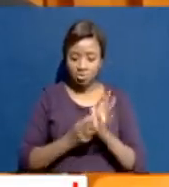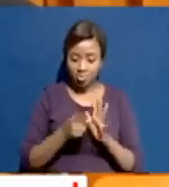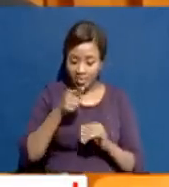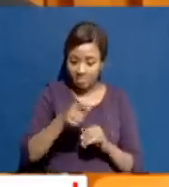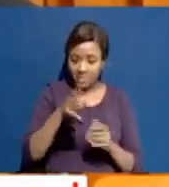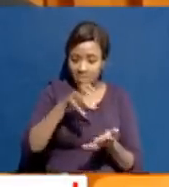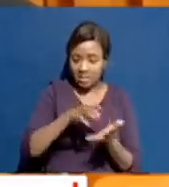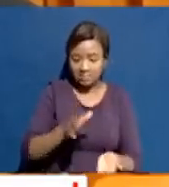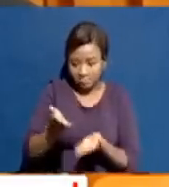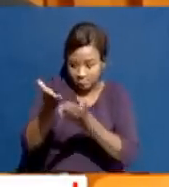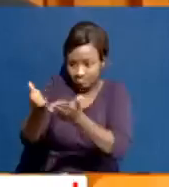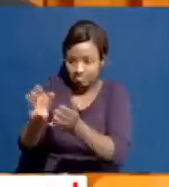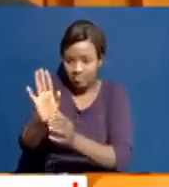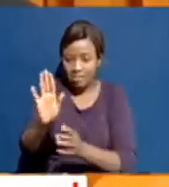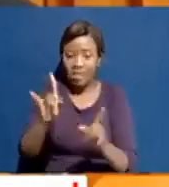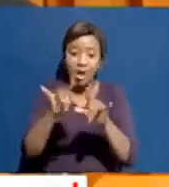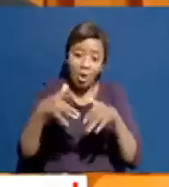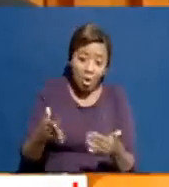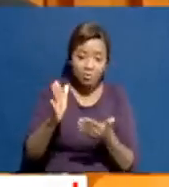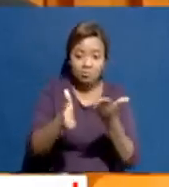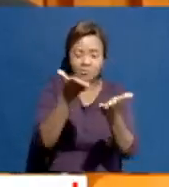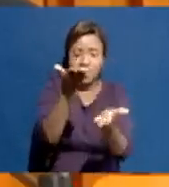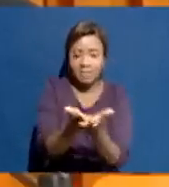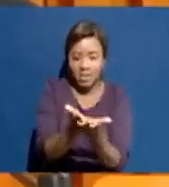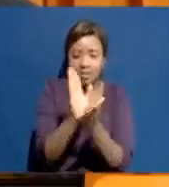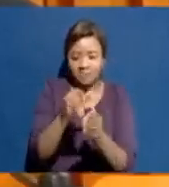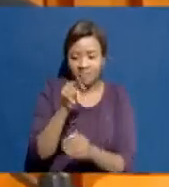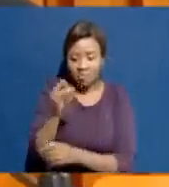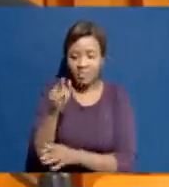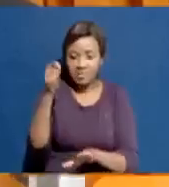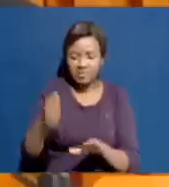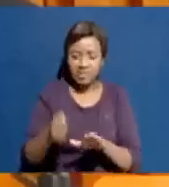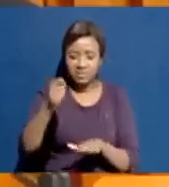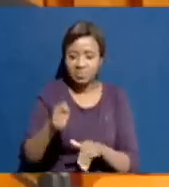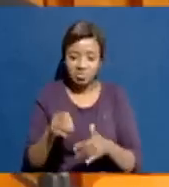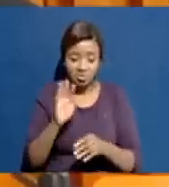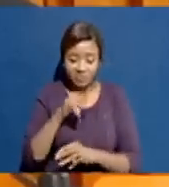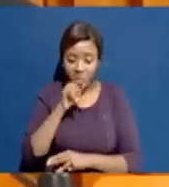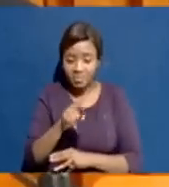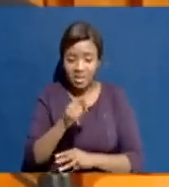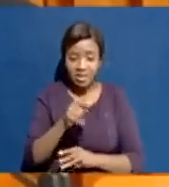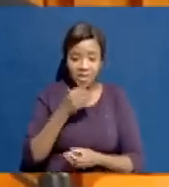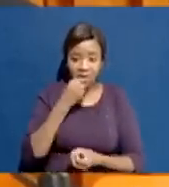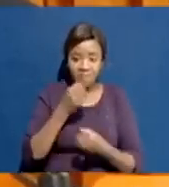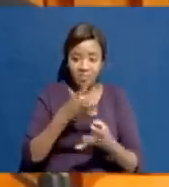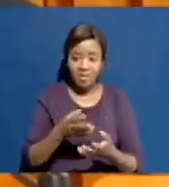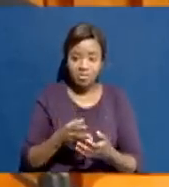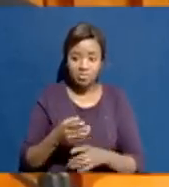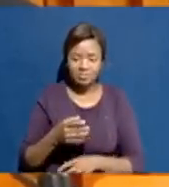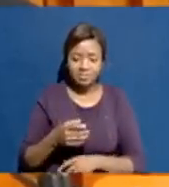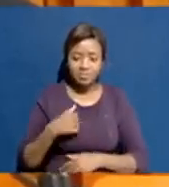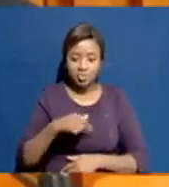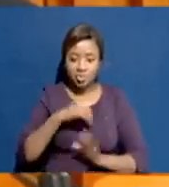himself or an appeal from the decision of the magistrate. So in the light of the foregoing, the orders that